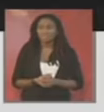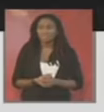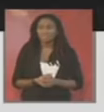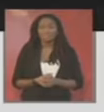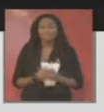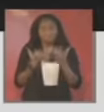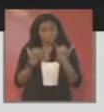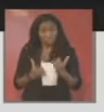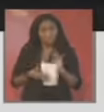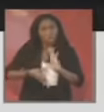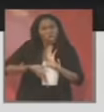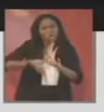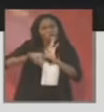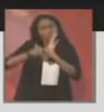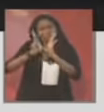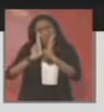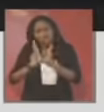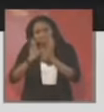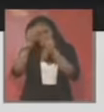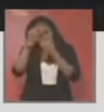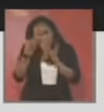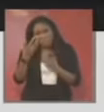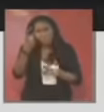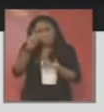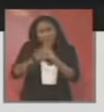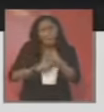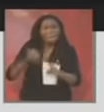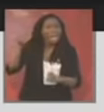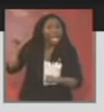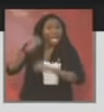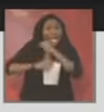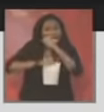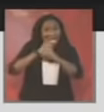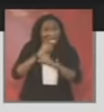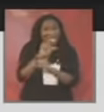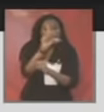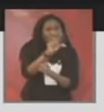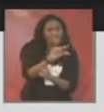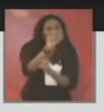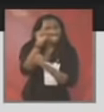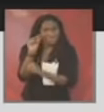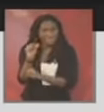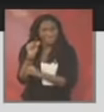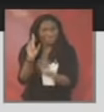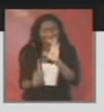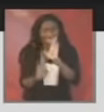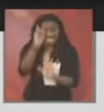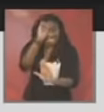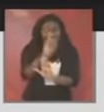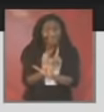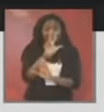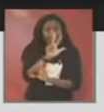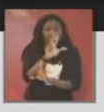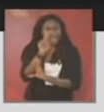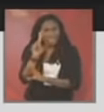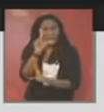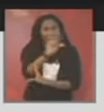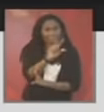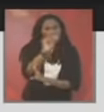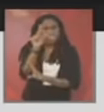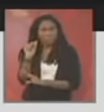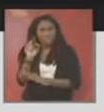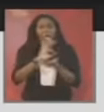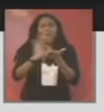We'll first review the 2020 data, just looking at the end of 2020 as at December 31st at 4 p.m. when